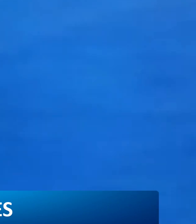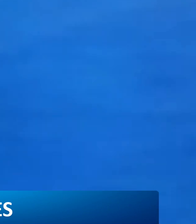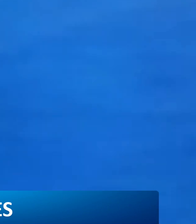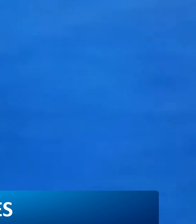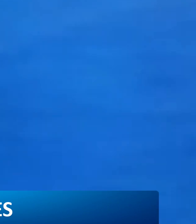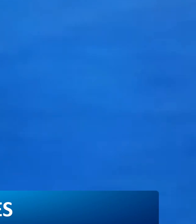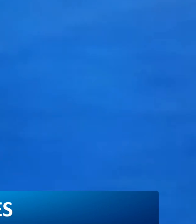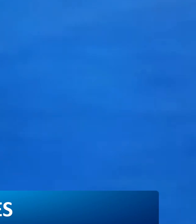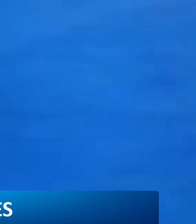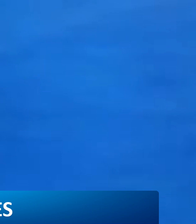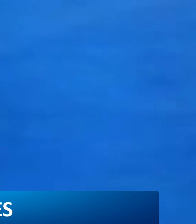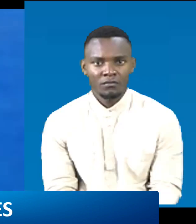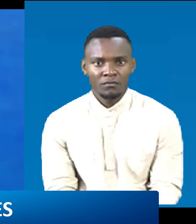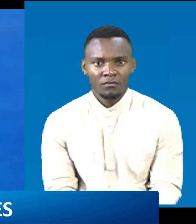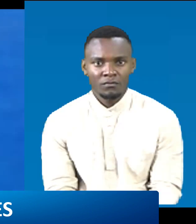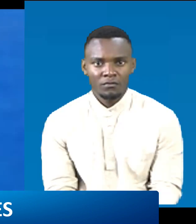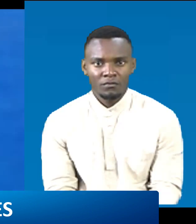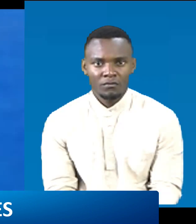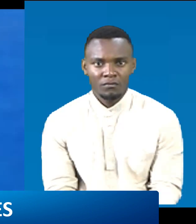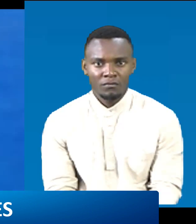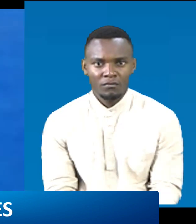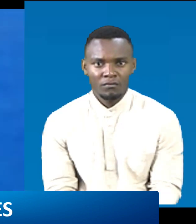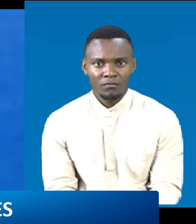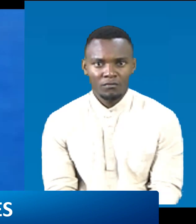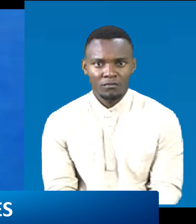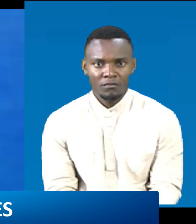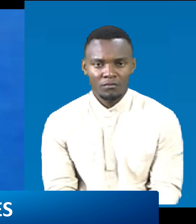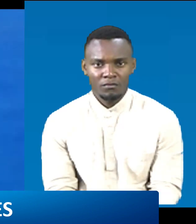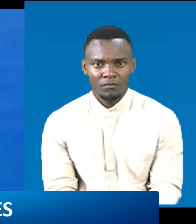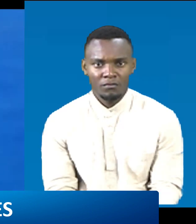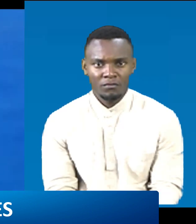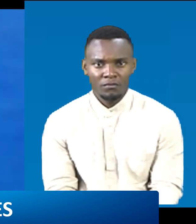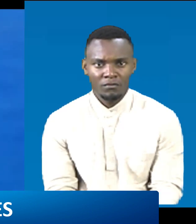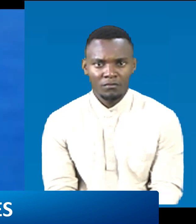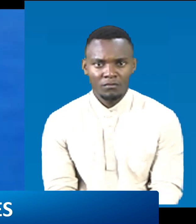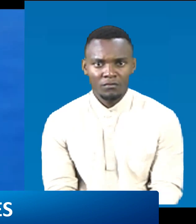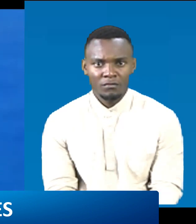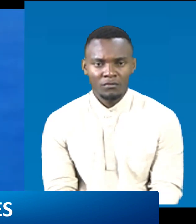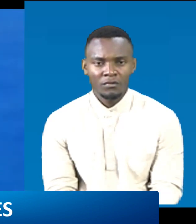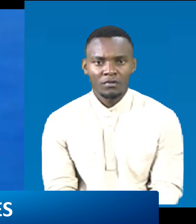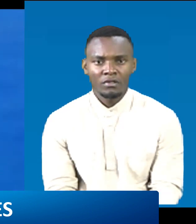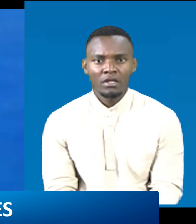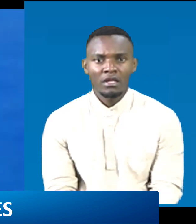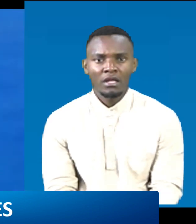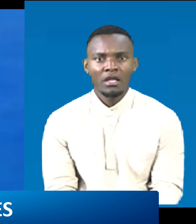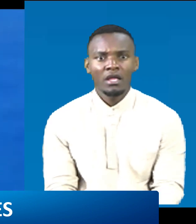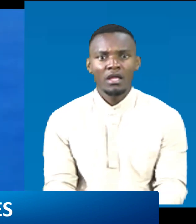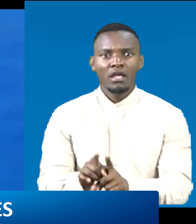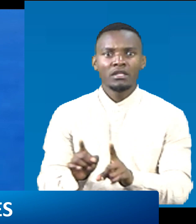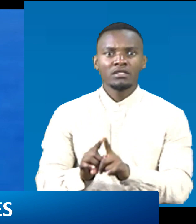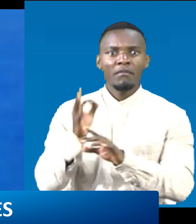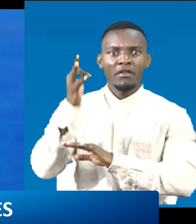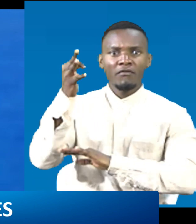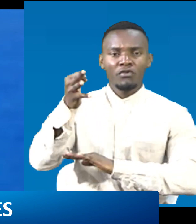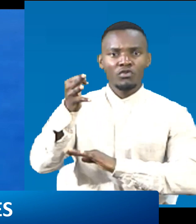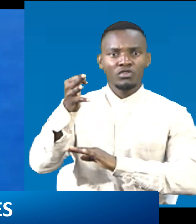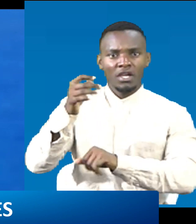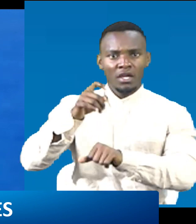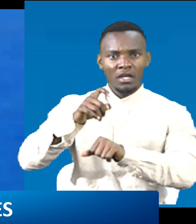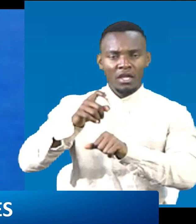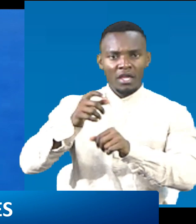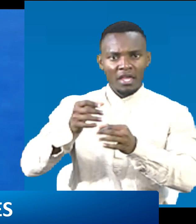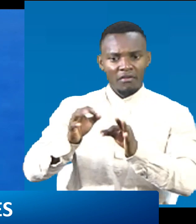$592 kilometers. It's not long enough. Yes. In future, if we extend it to Malabar, that's around